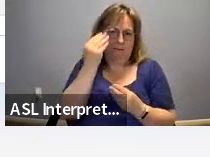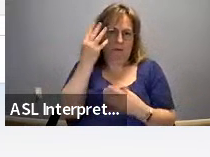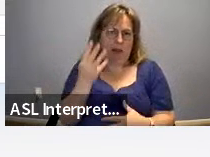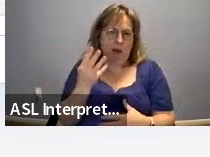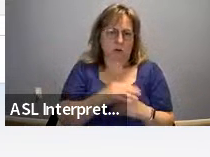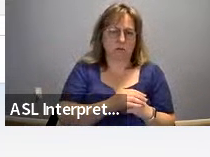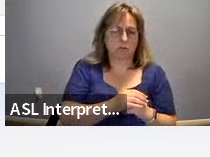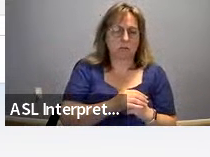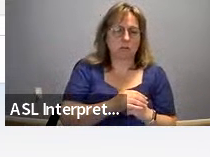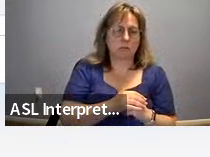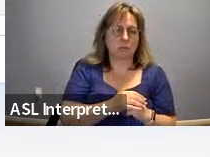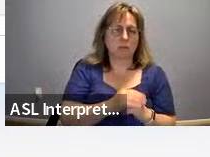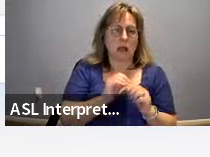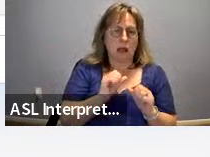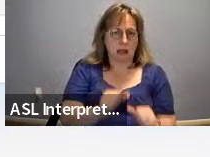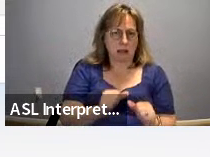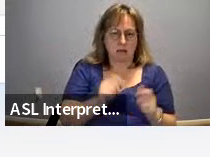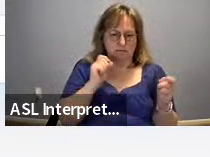make changes.